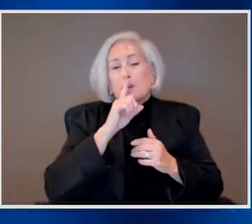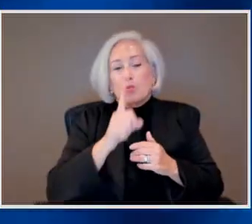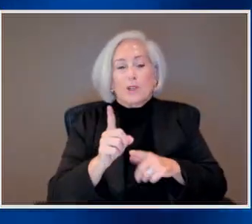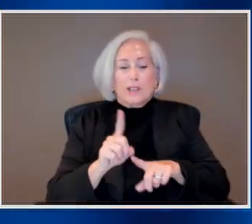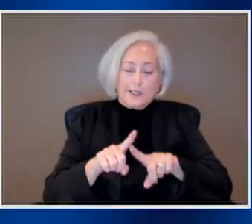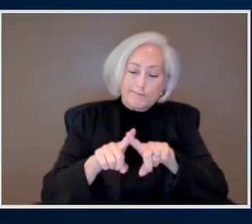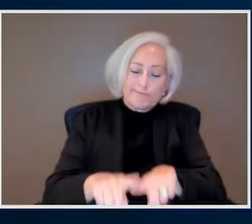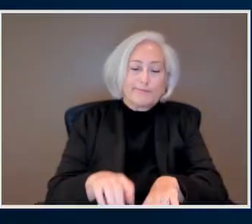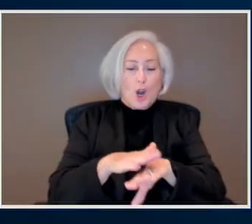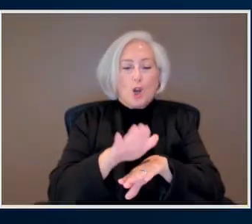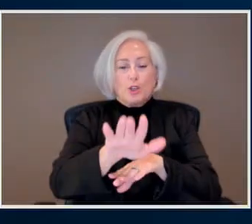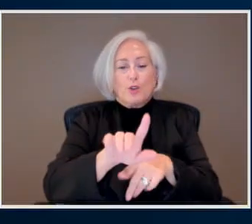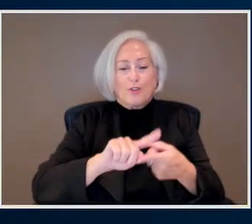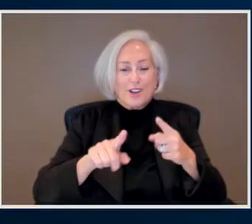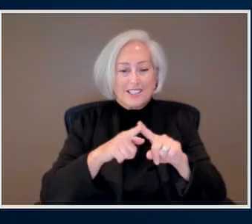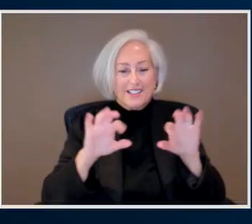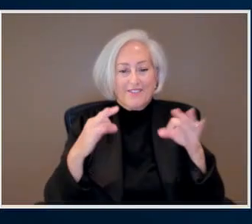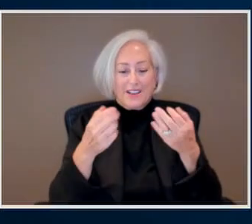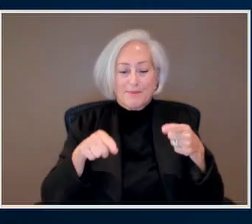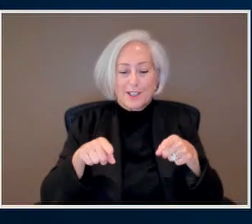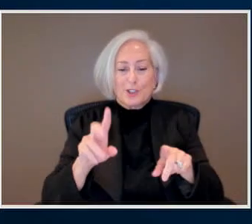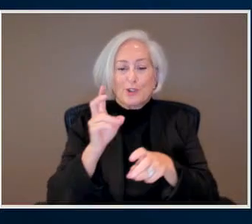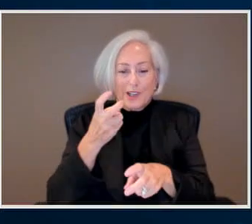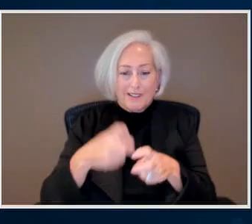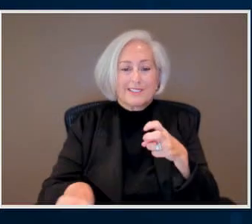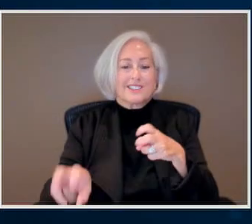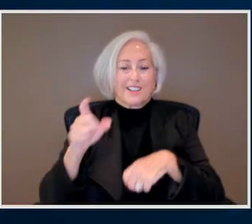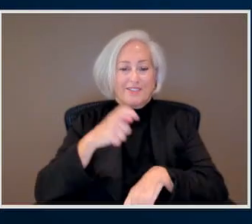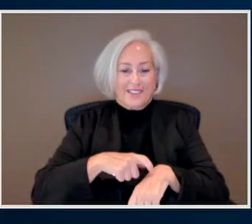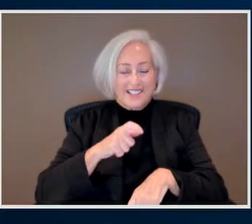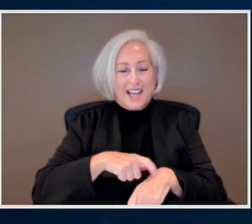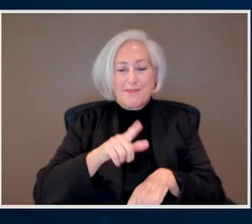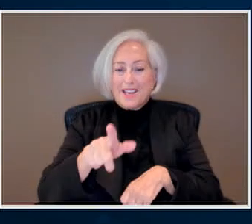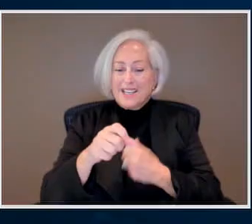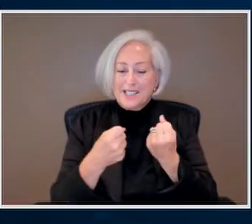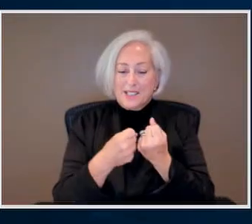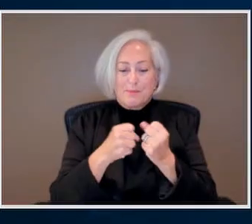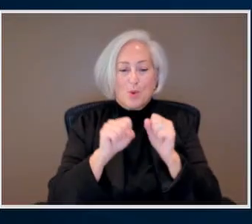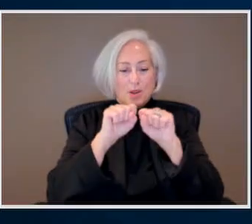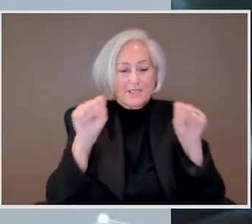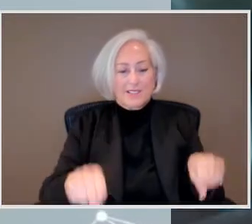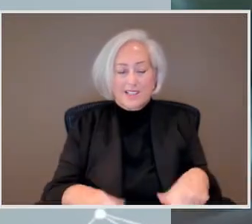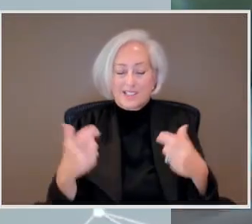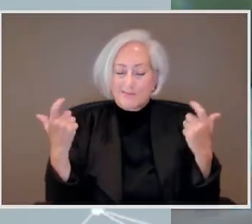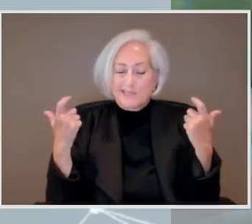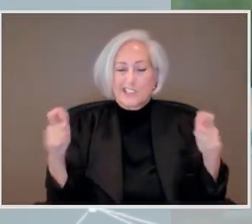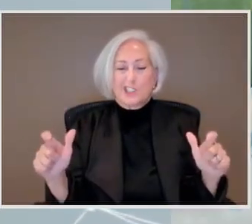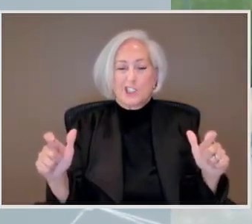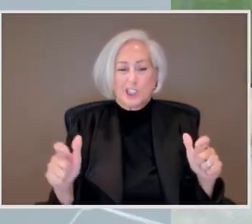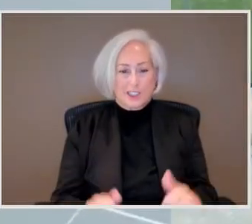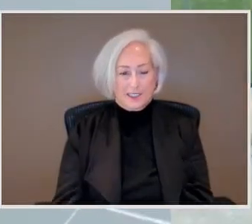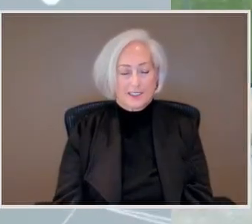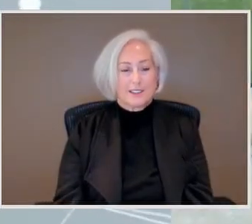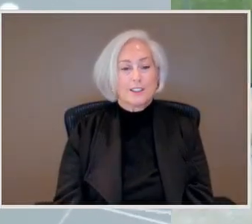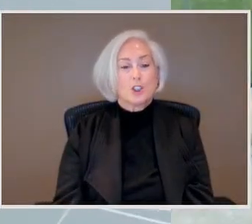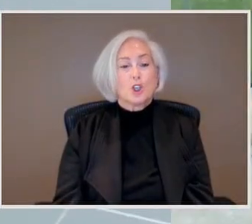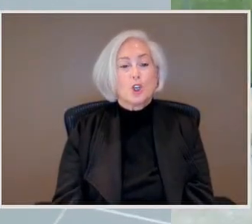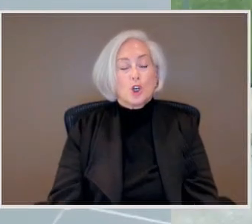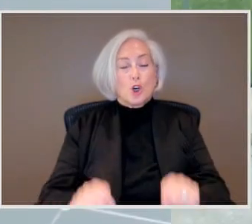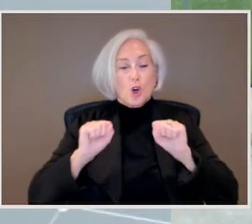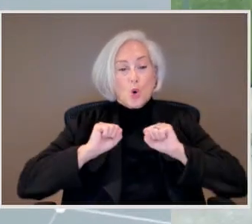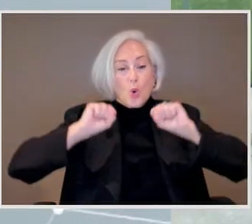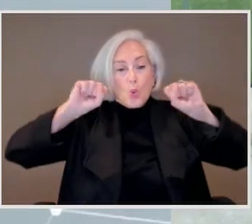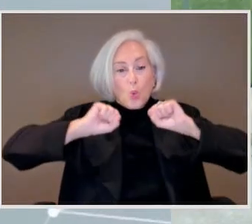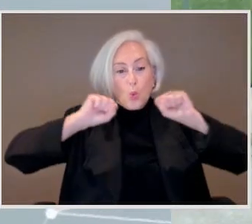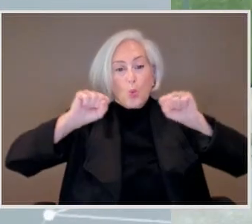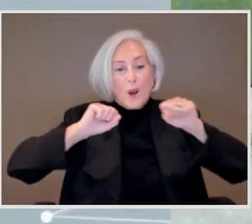family and friends during the hard times. I know his support system was huge for him. Carl wants to know, is weight training the best conditioning you